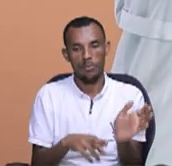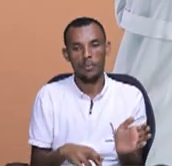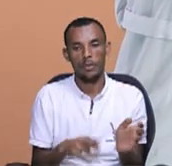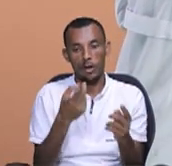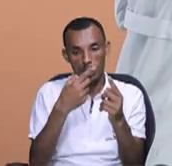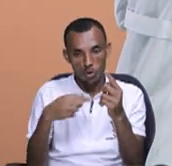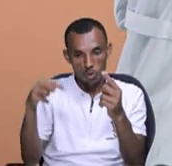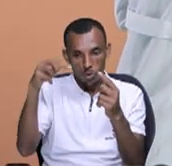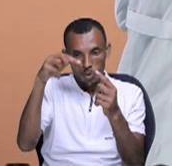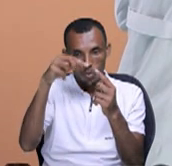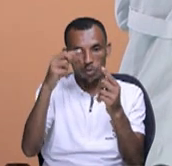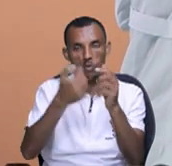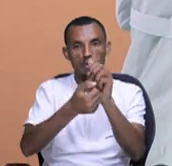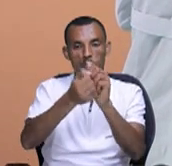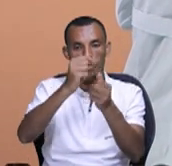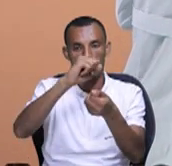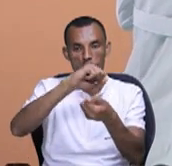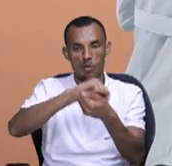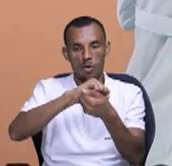to convert